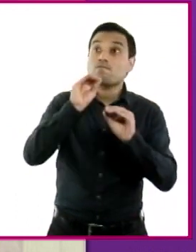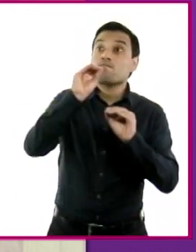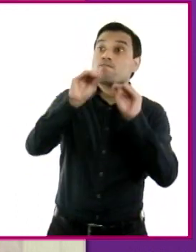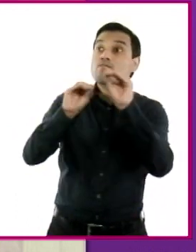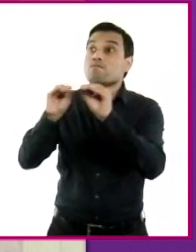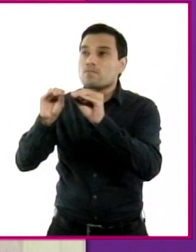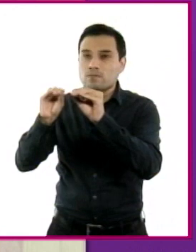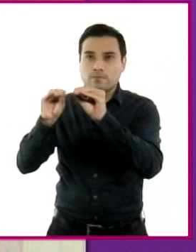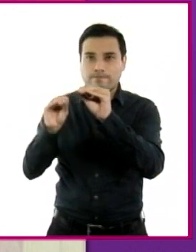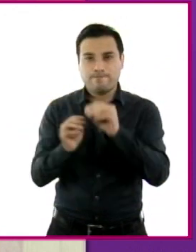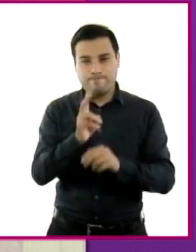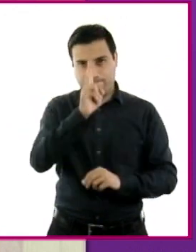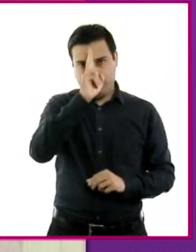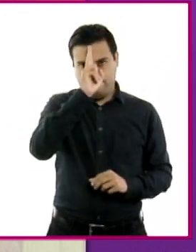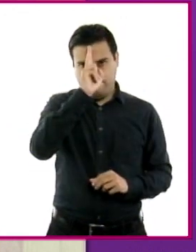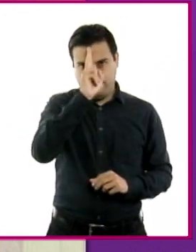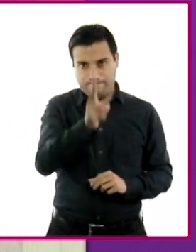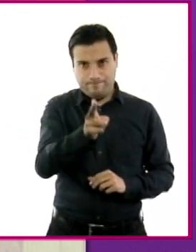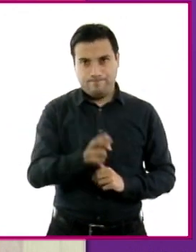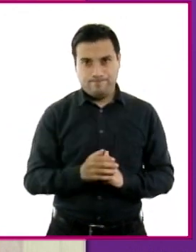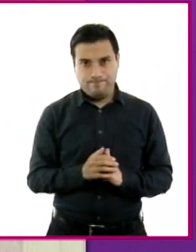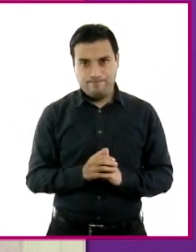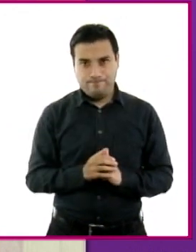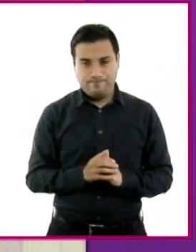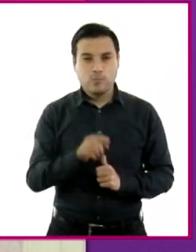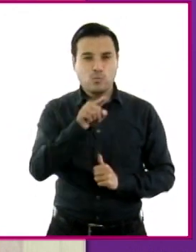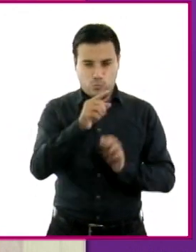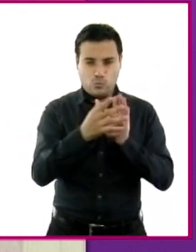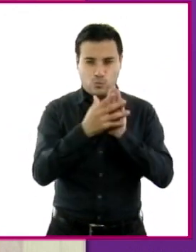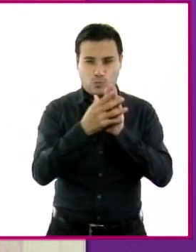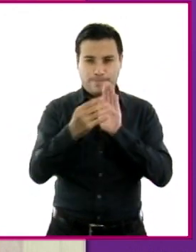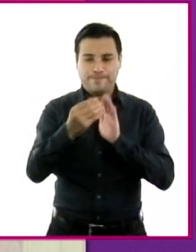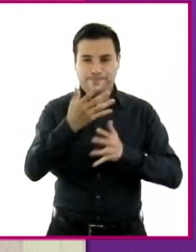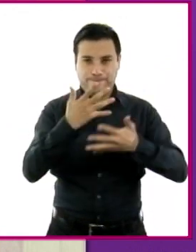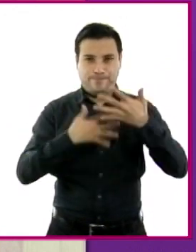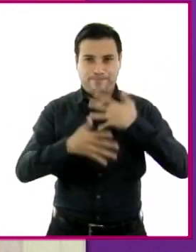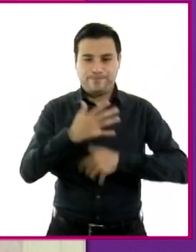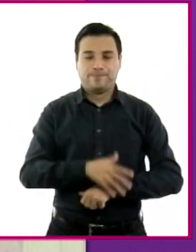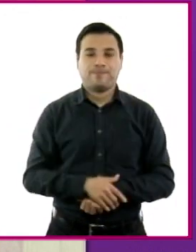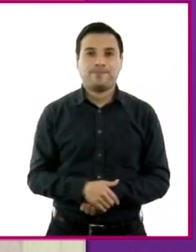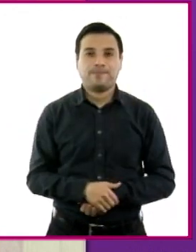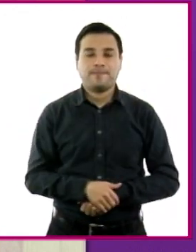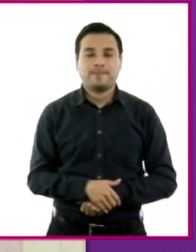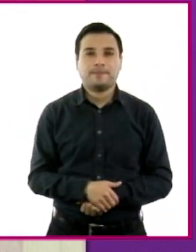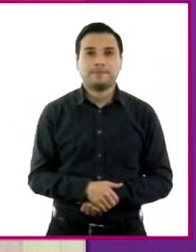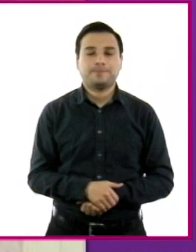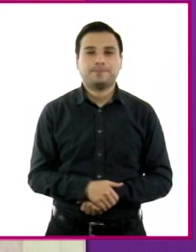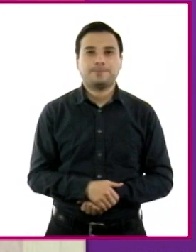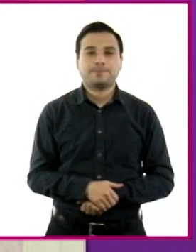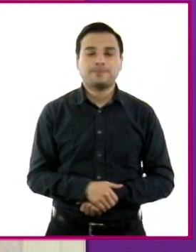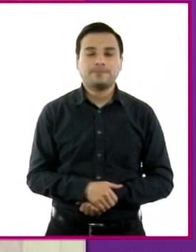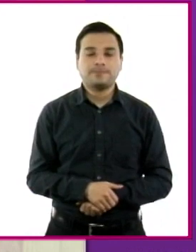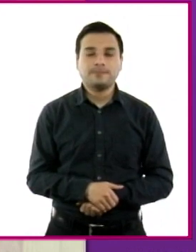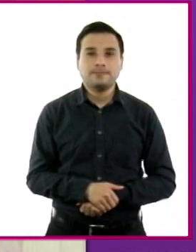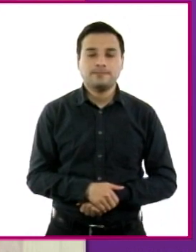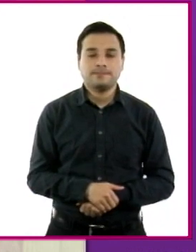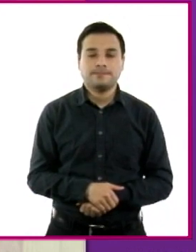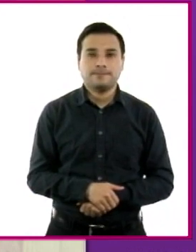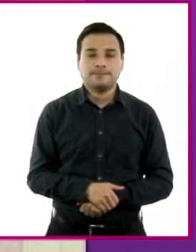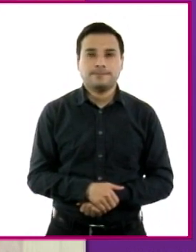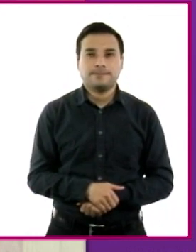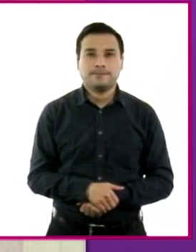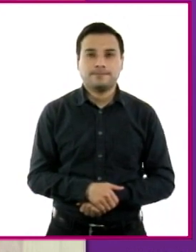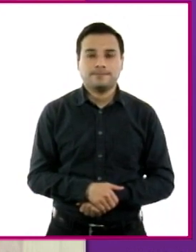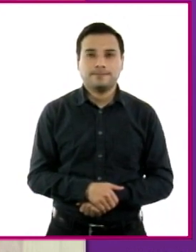places. To prevent accidents in case of an earthquake, students mustn't leave heavy objects